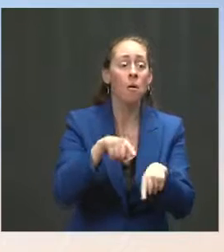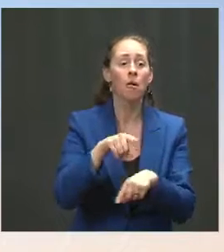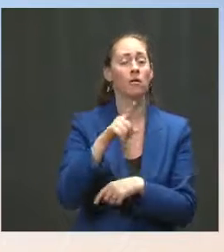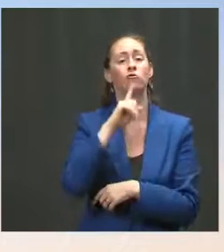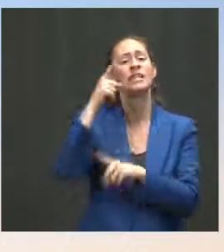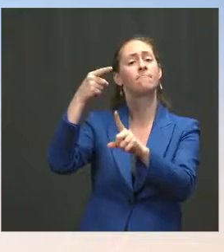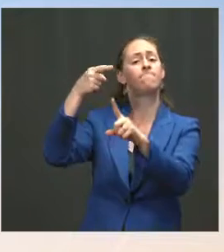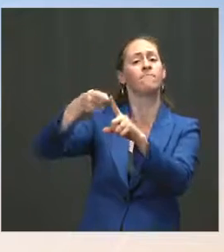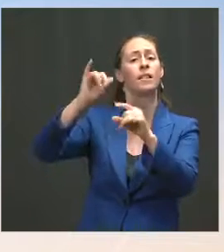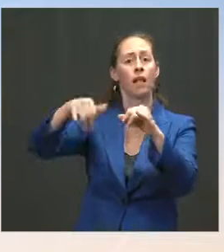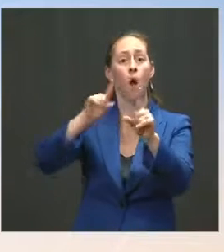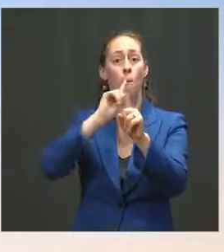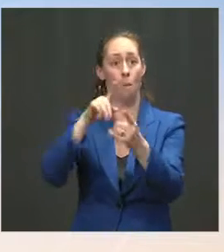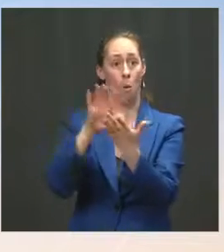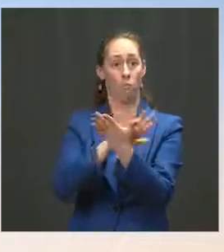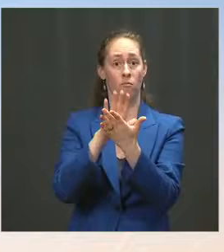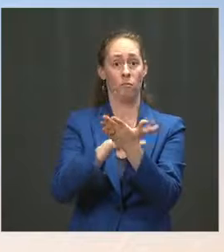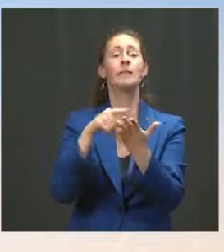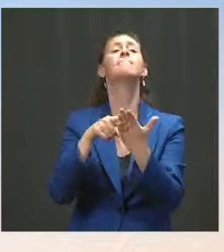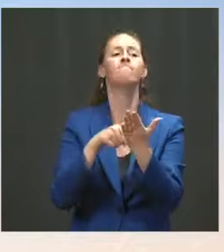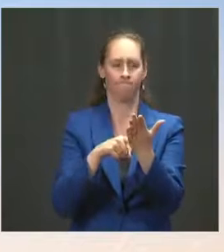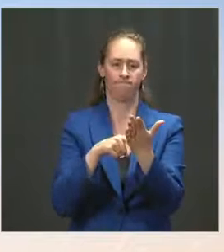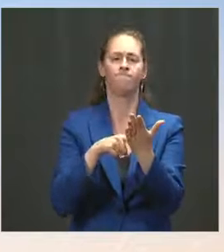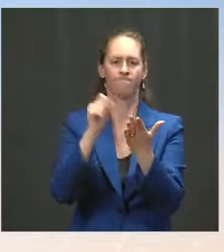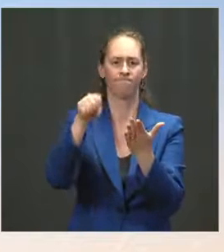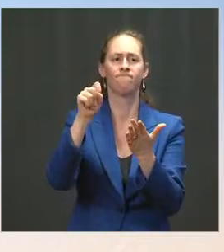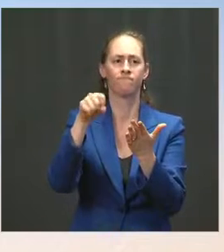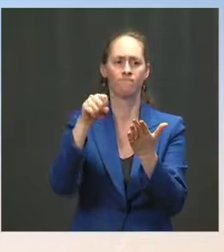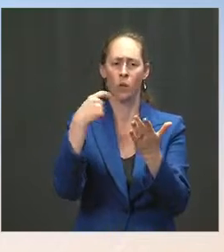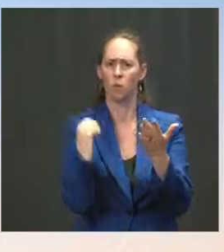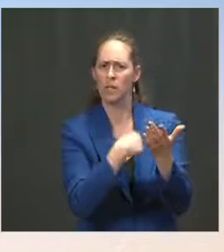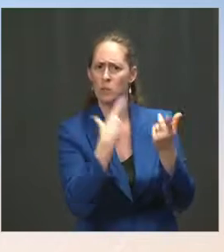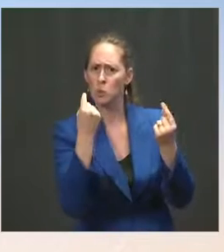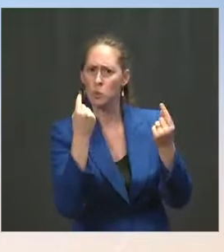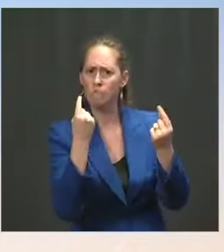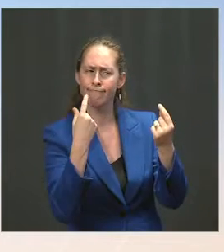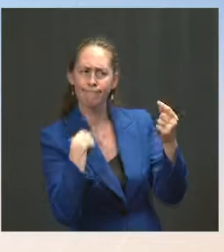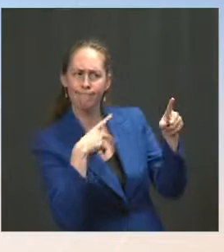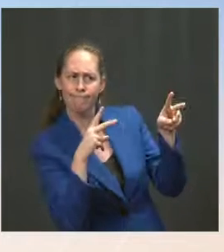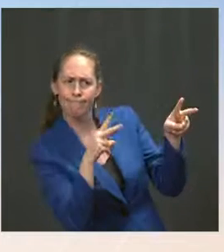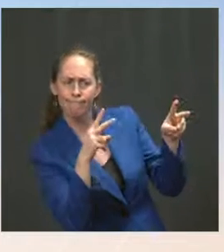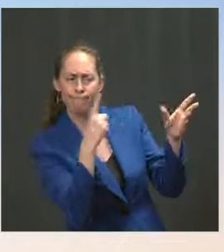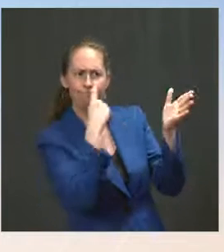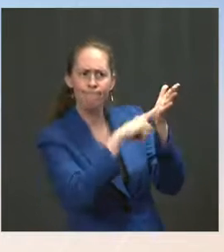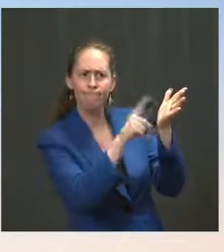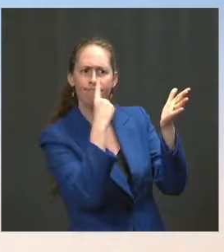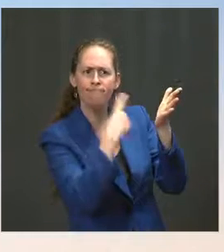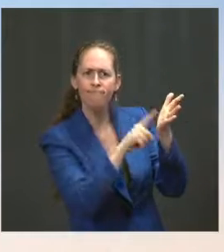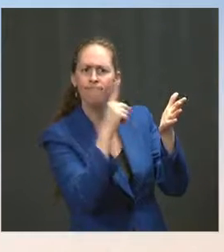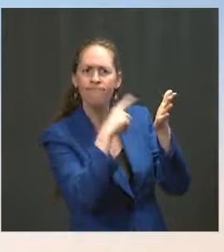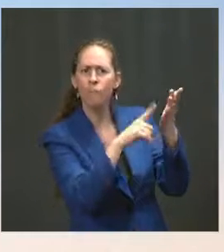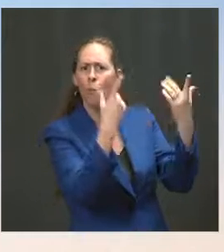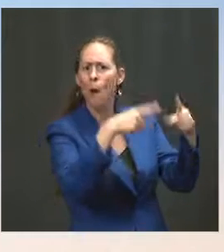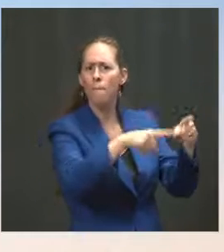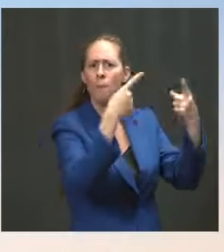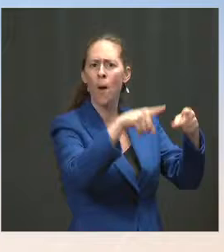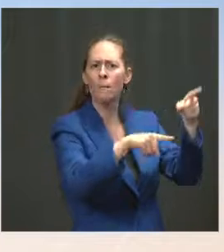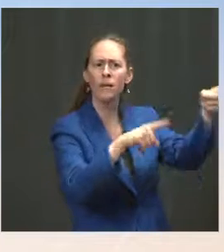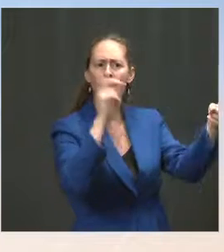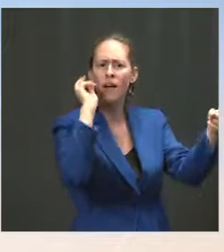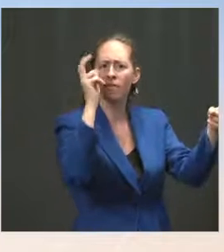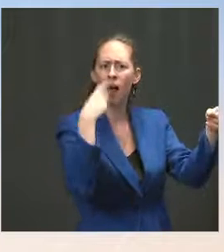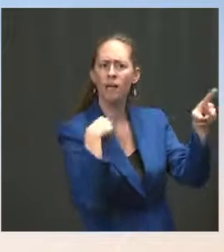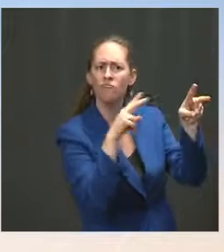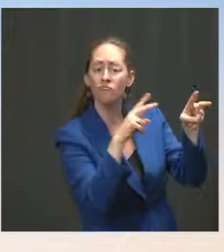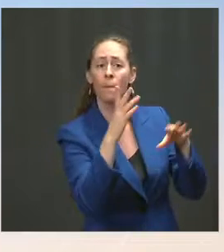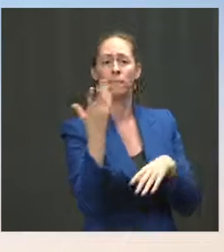assessments, which certainly we stand by. We are closely watching the deteriorating security conditions in parts of the country, but no particular outcome, in